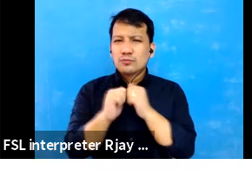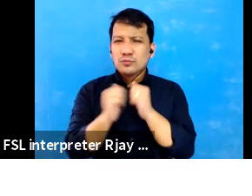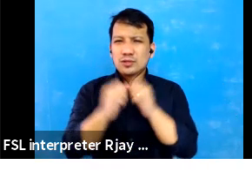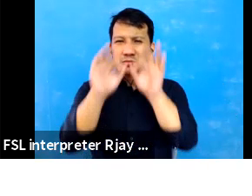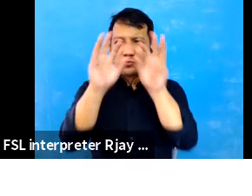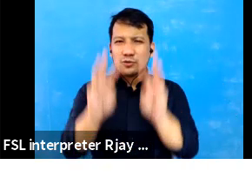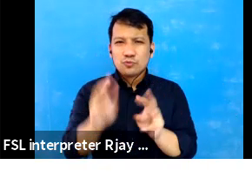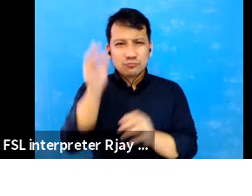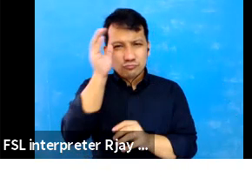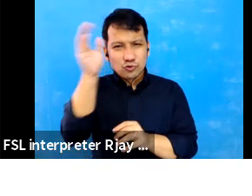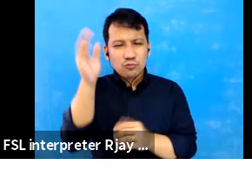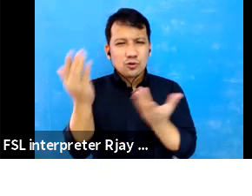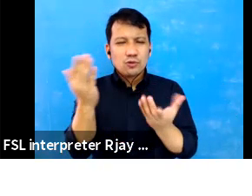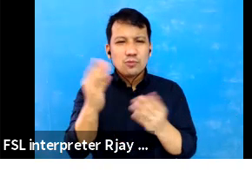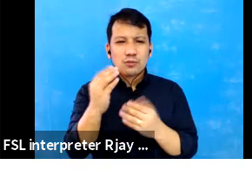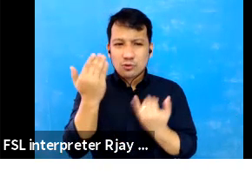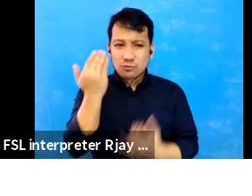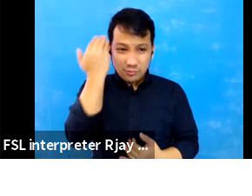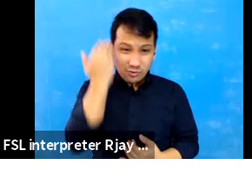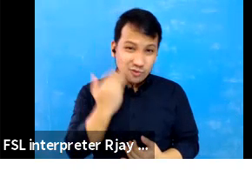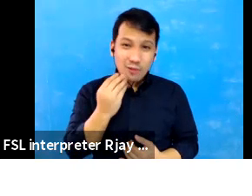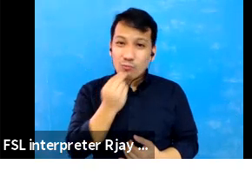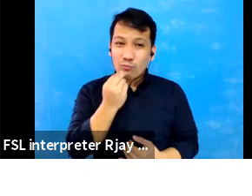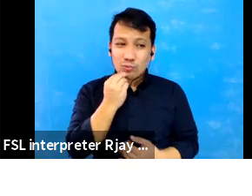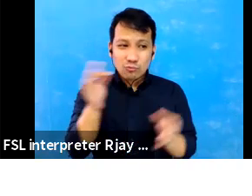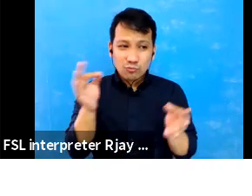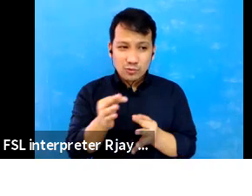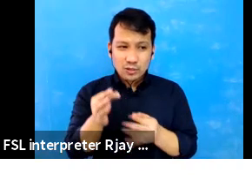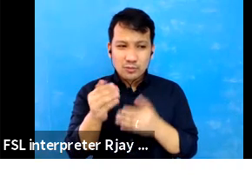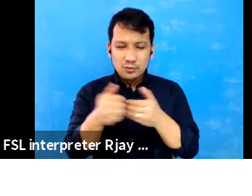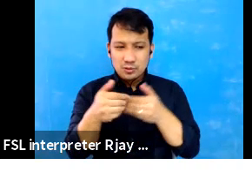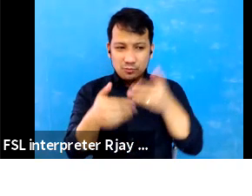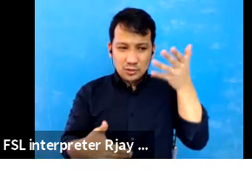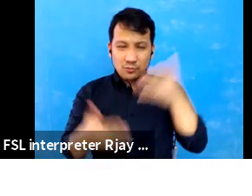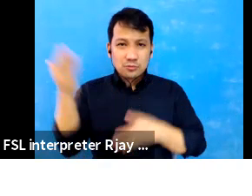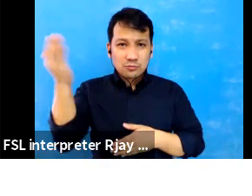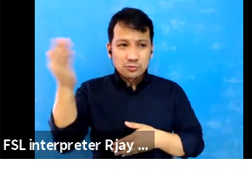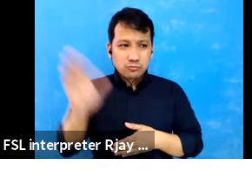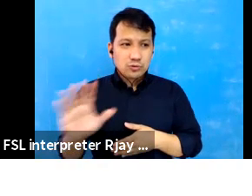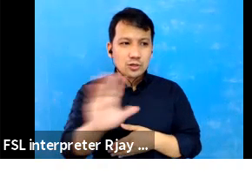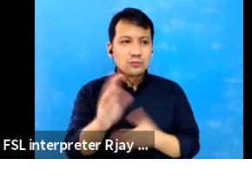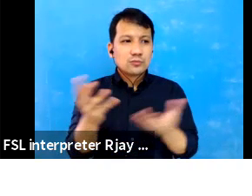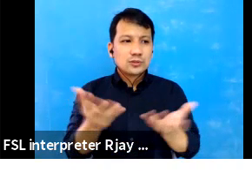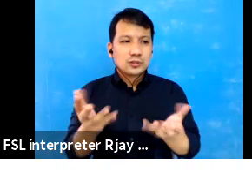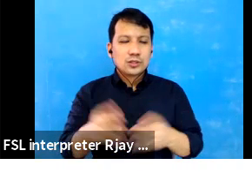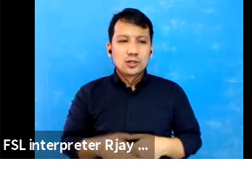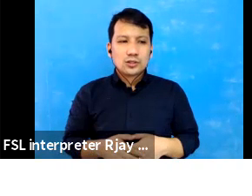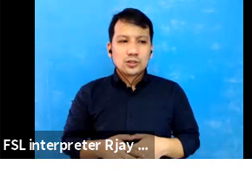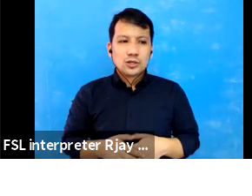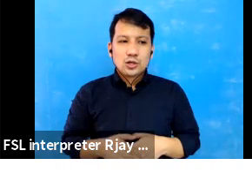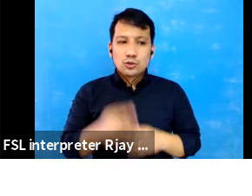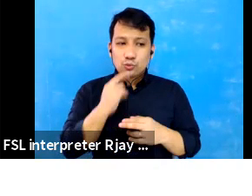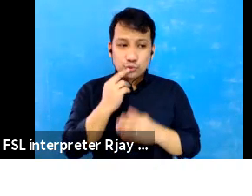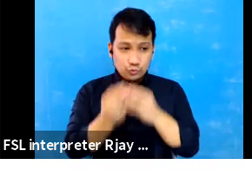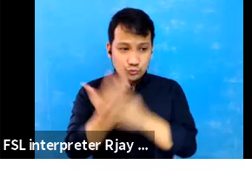and concepts and the causes of malnutrition and the indicators. Then to be followed by Dr. Barba's presentation on nutrition and growth,